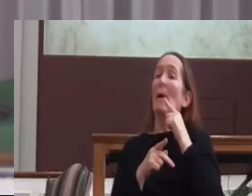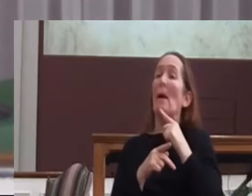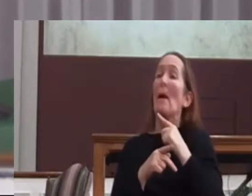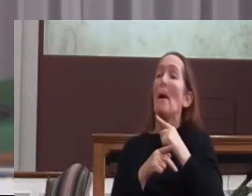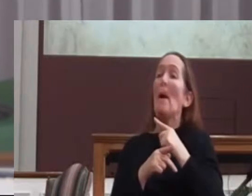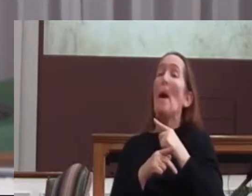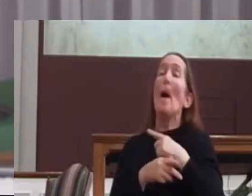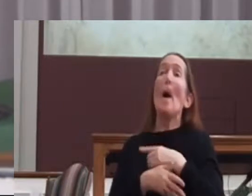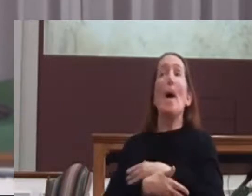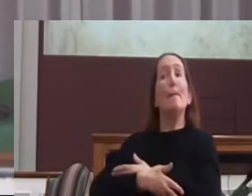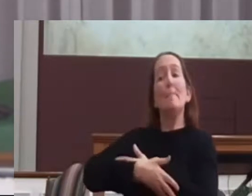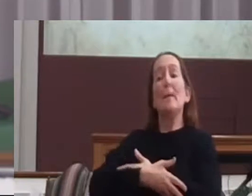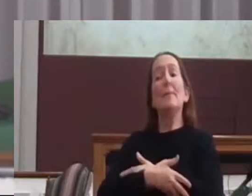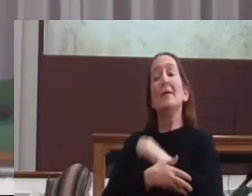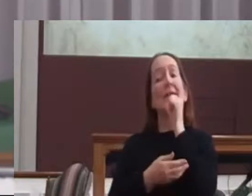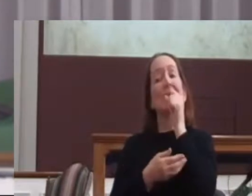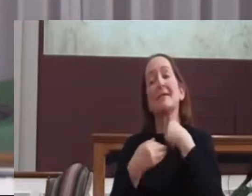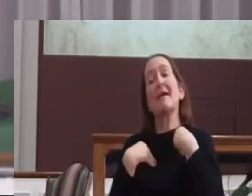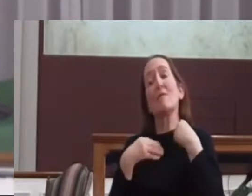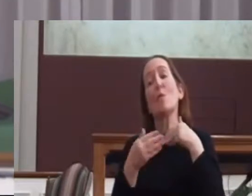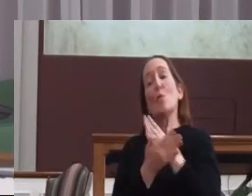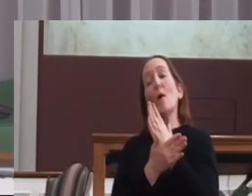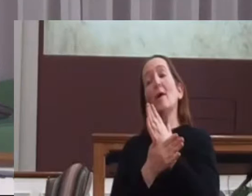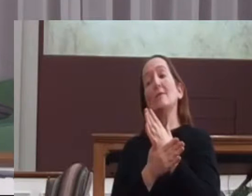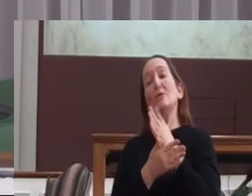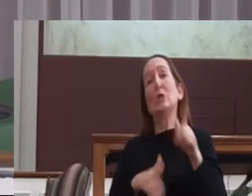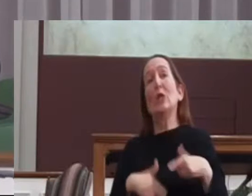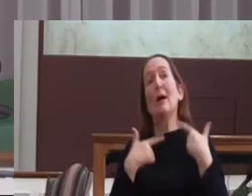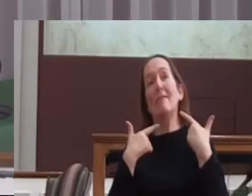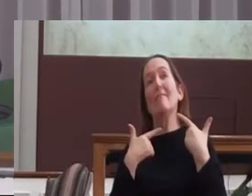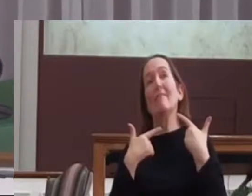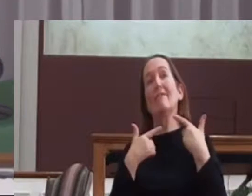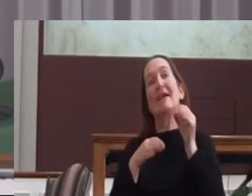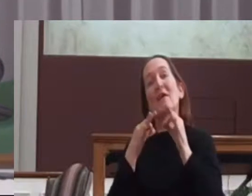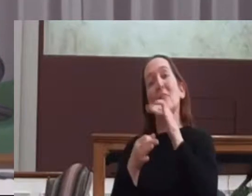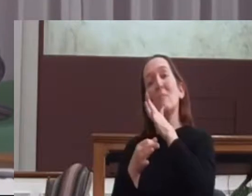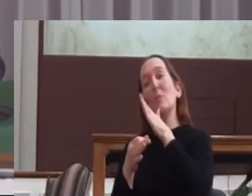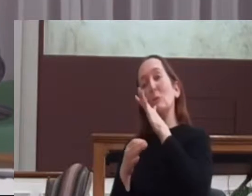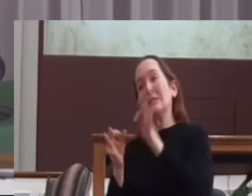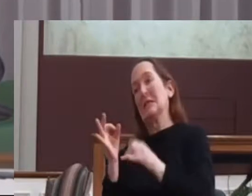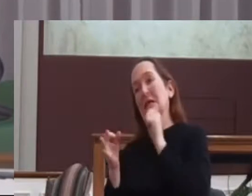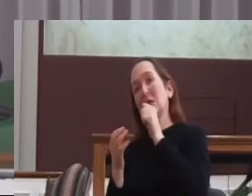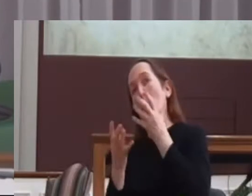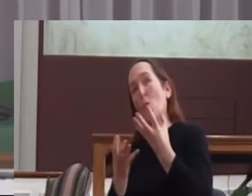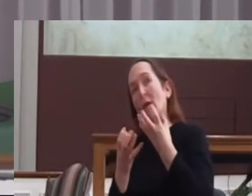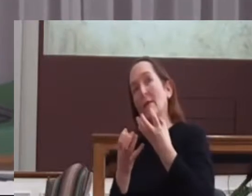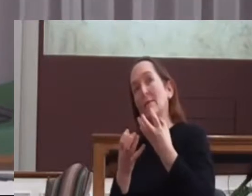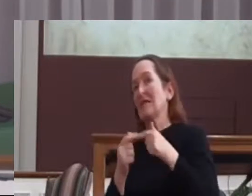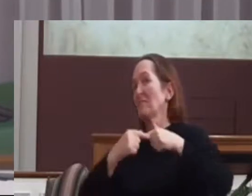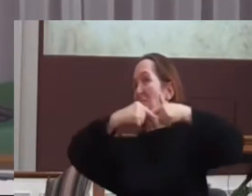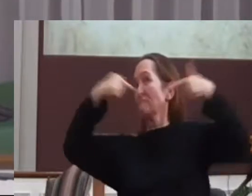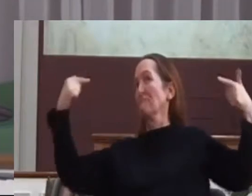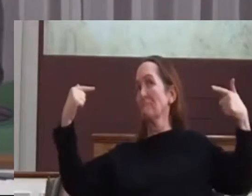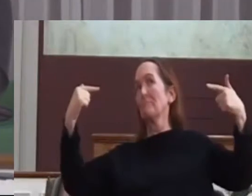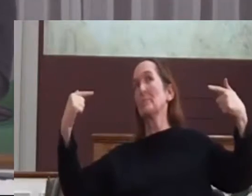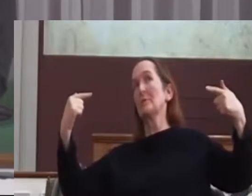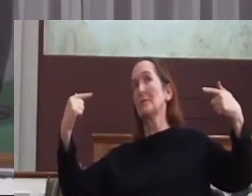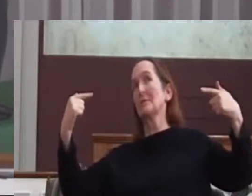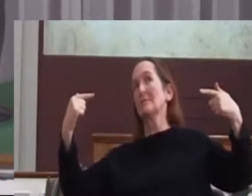the woman carrying you decides to give it to you, is adamantly in direct conflict with God.